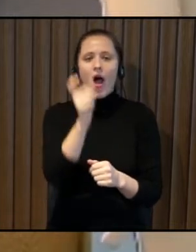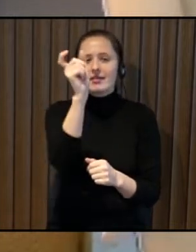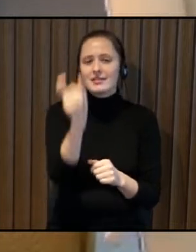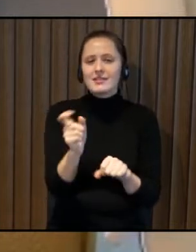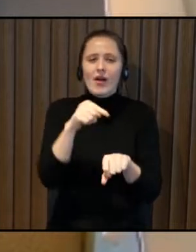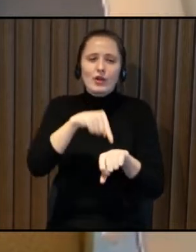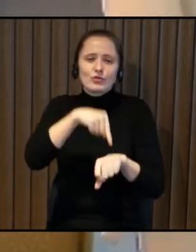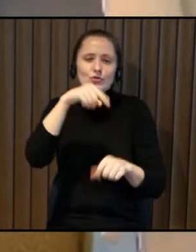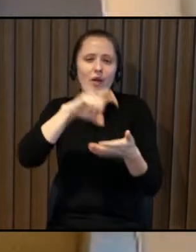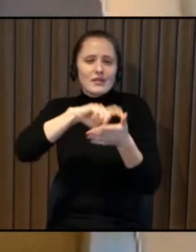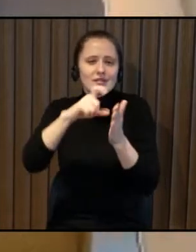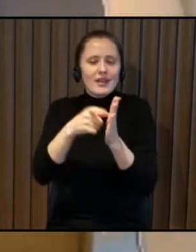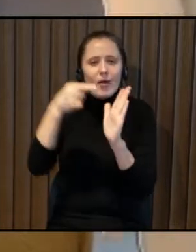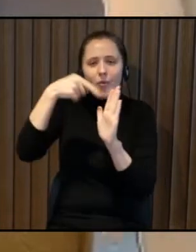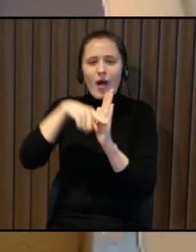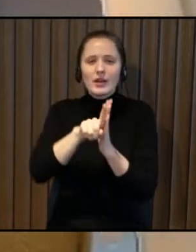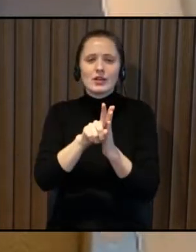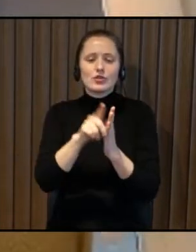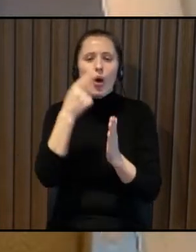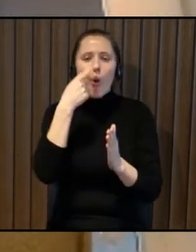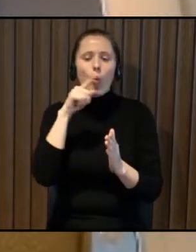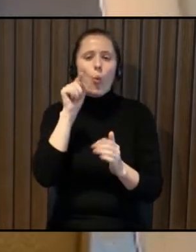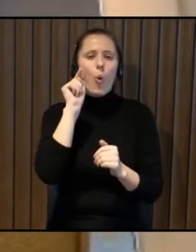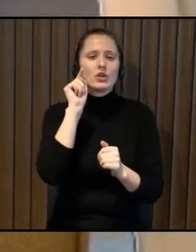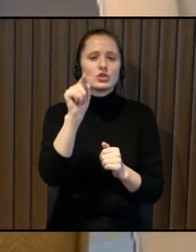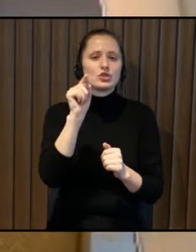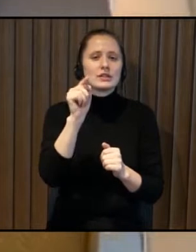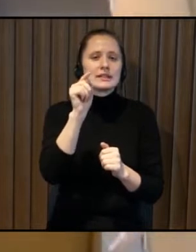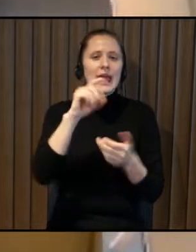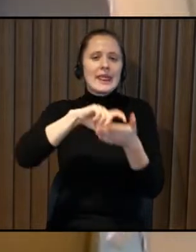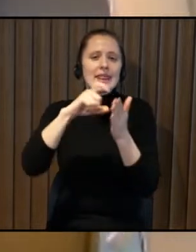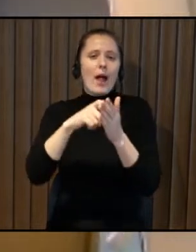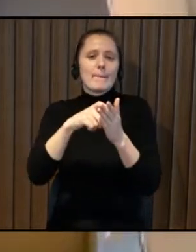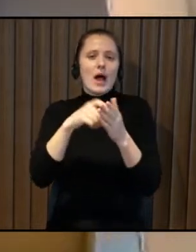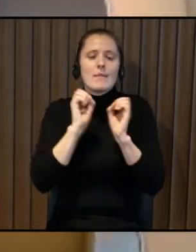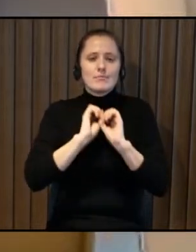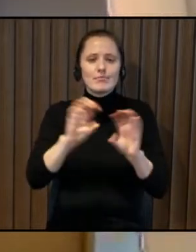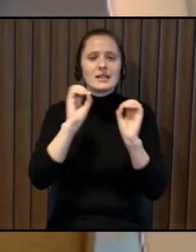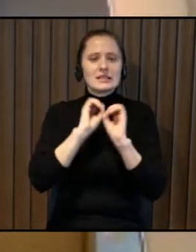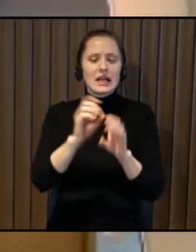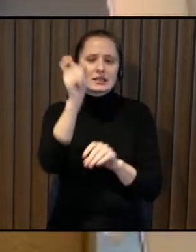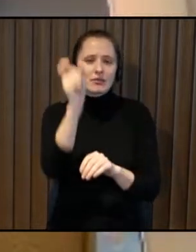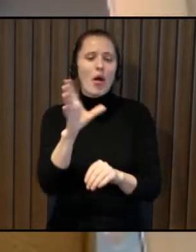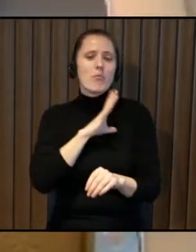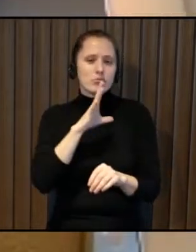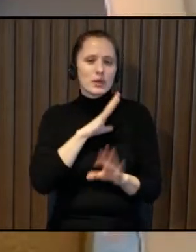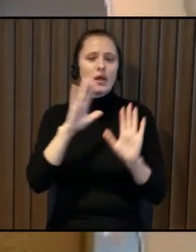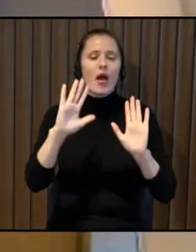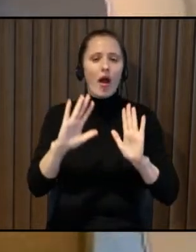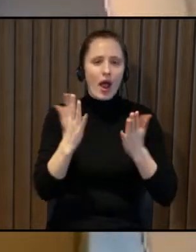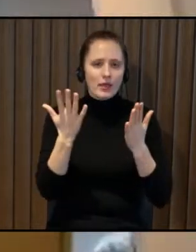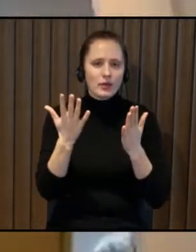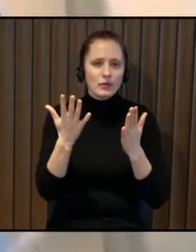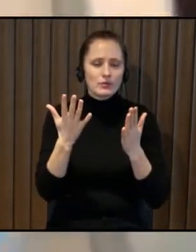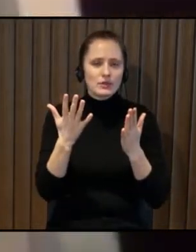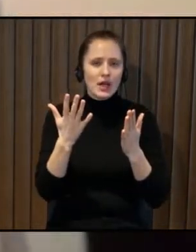them. How they will always think about how people feel in a building, in